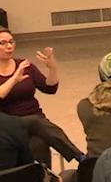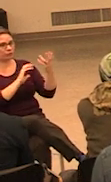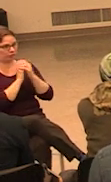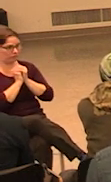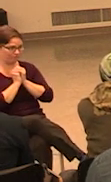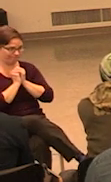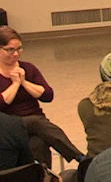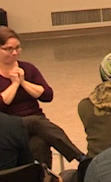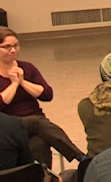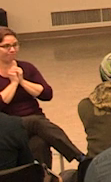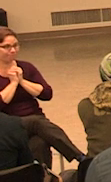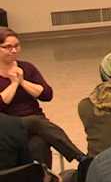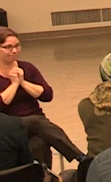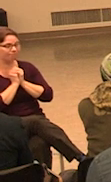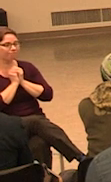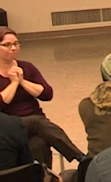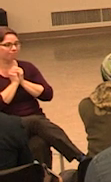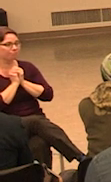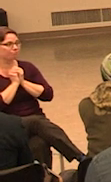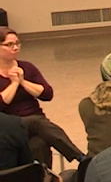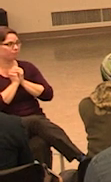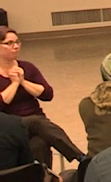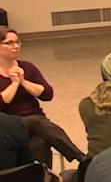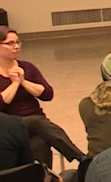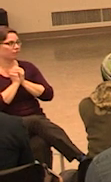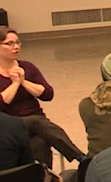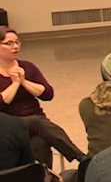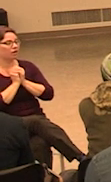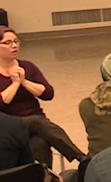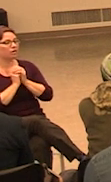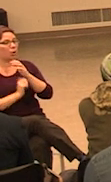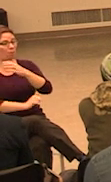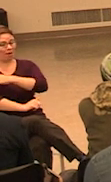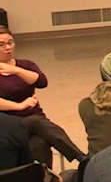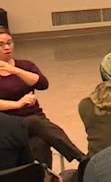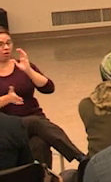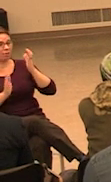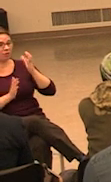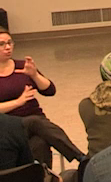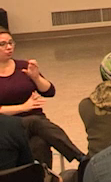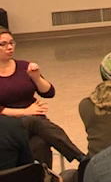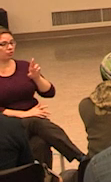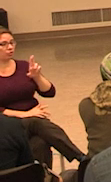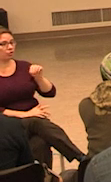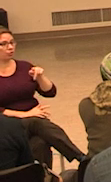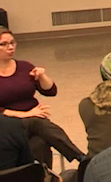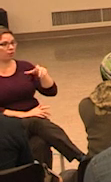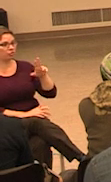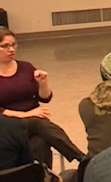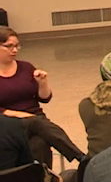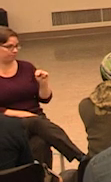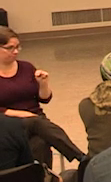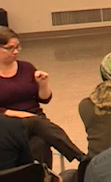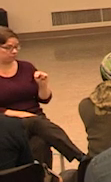keeps because of that. So themes of power versus corruption as one group. Is there anyone we've not heard